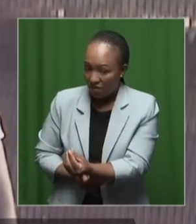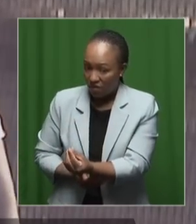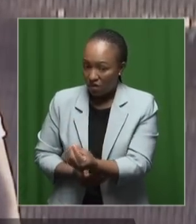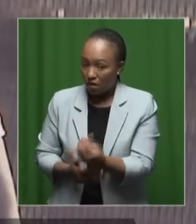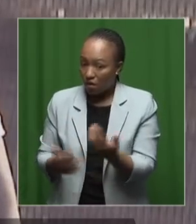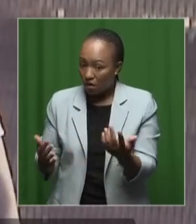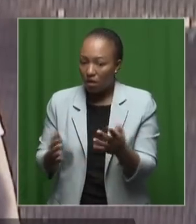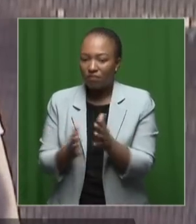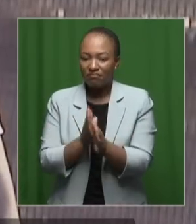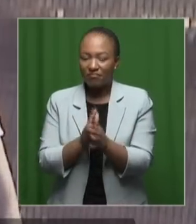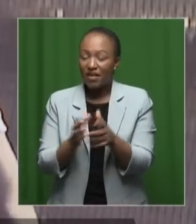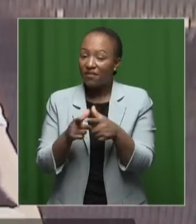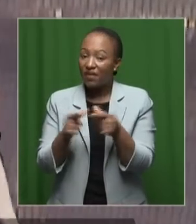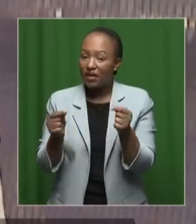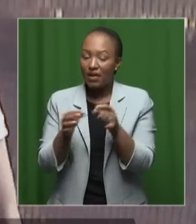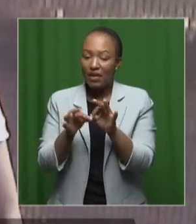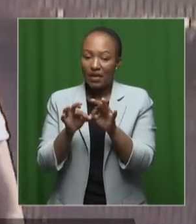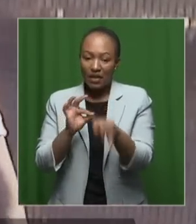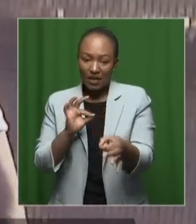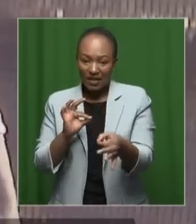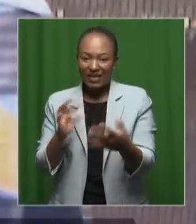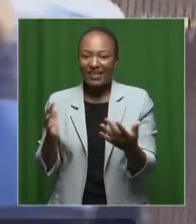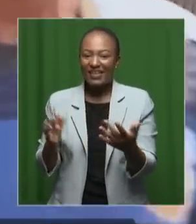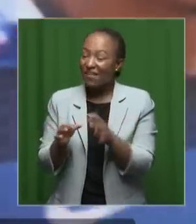repair. Yes.